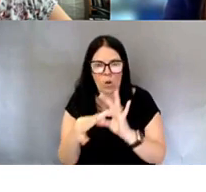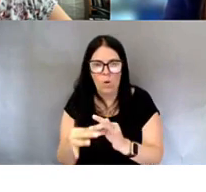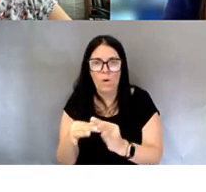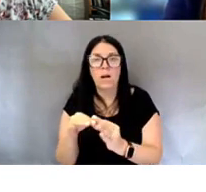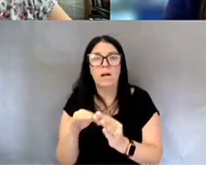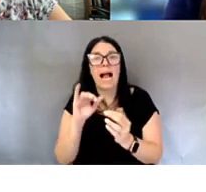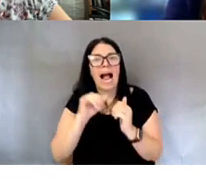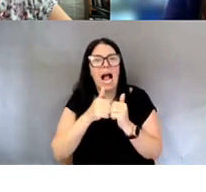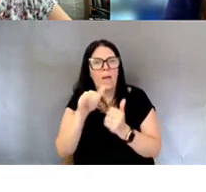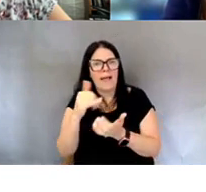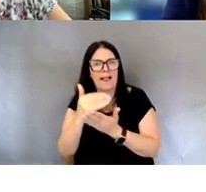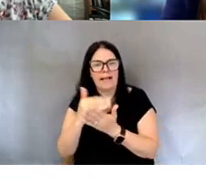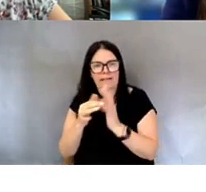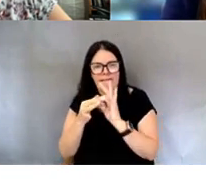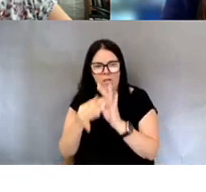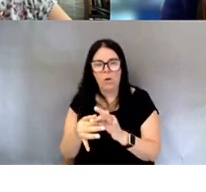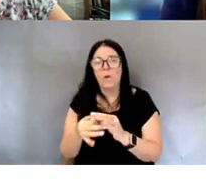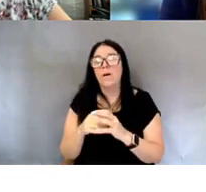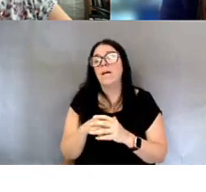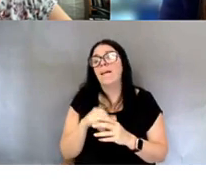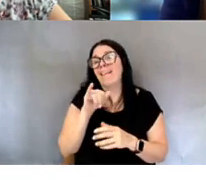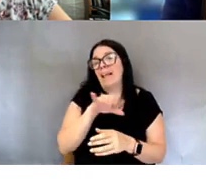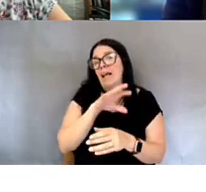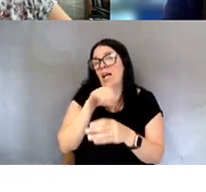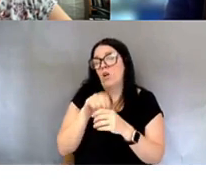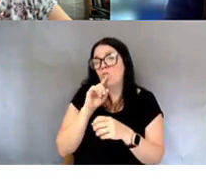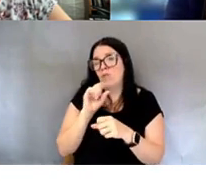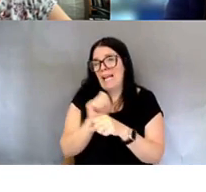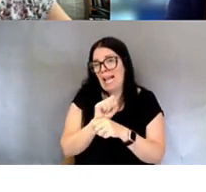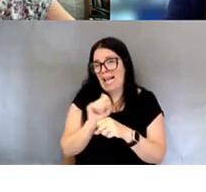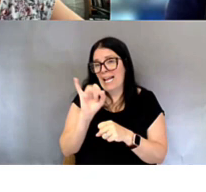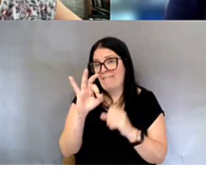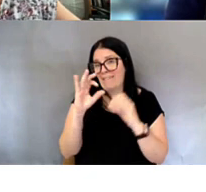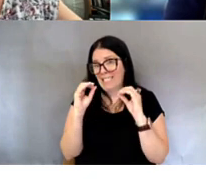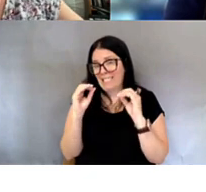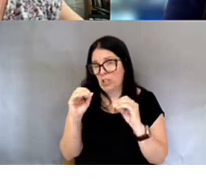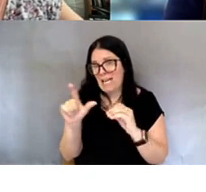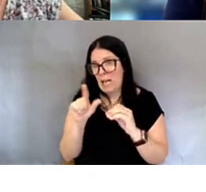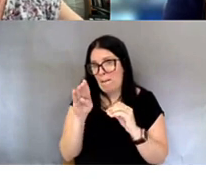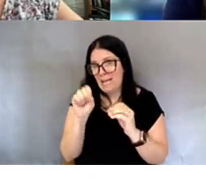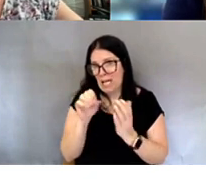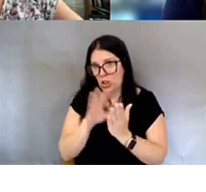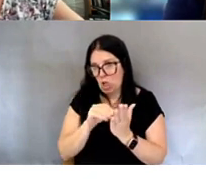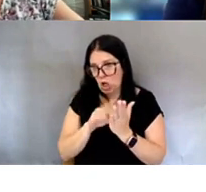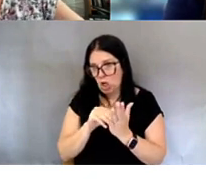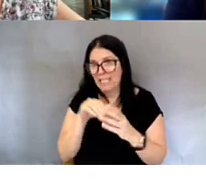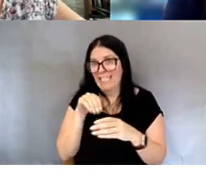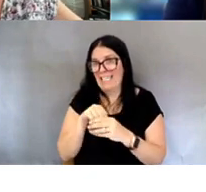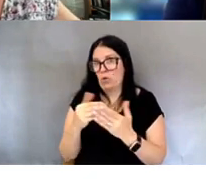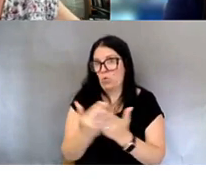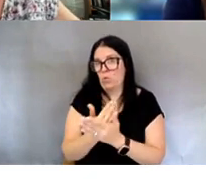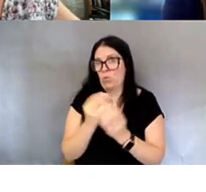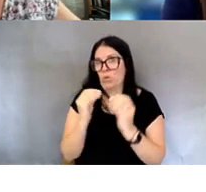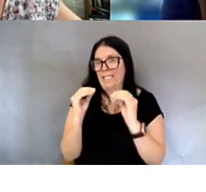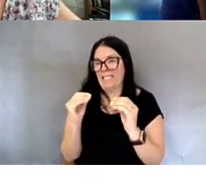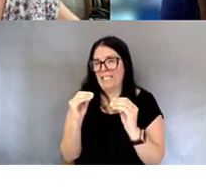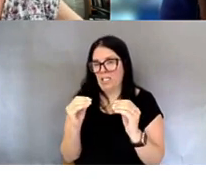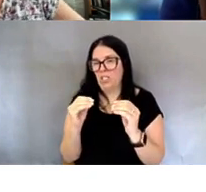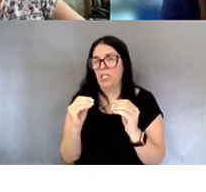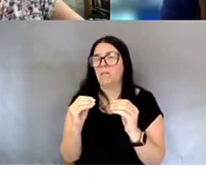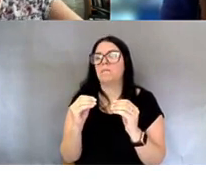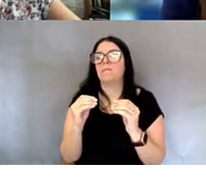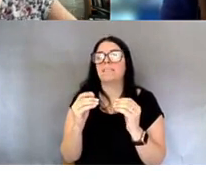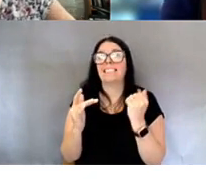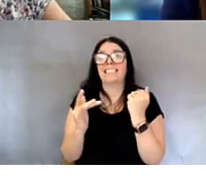lesson, the on-the-ground realities of teaching LBS learners in a new teaching landscape where technology is